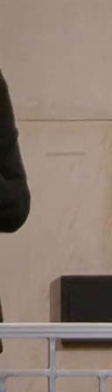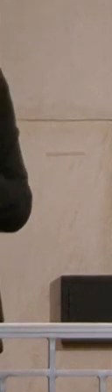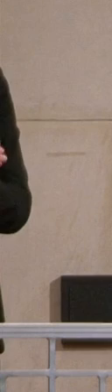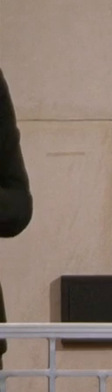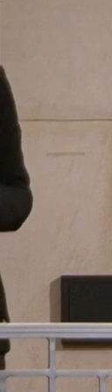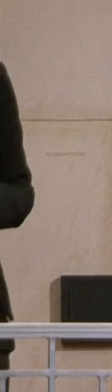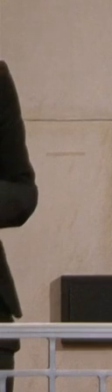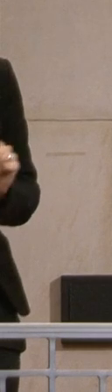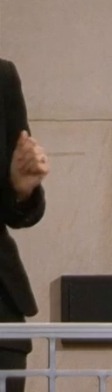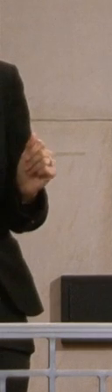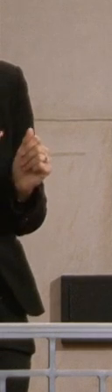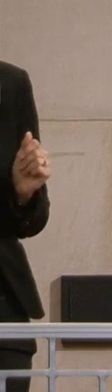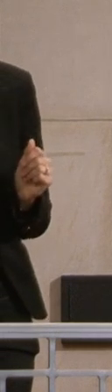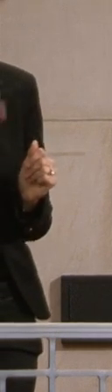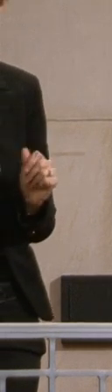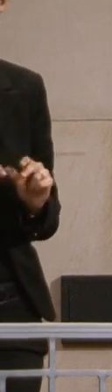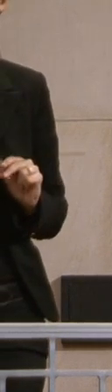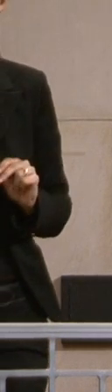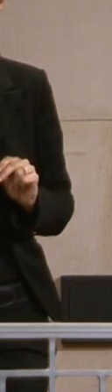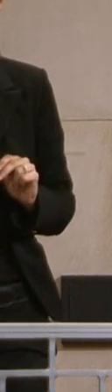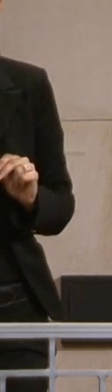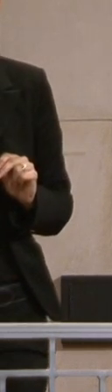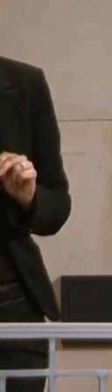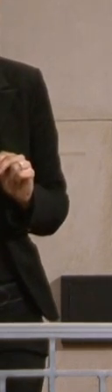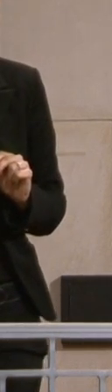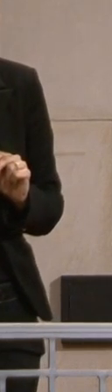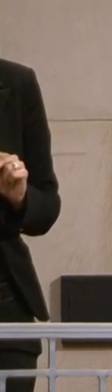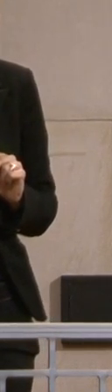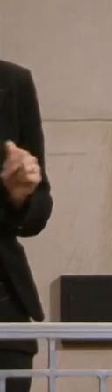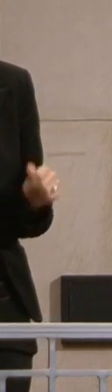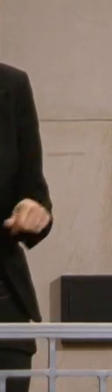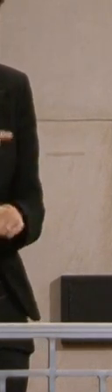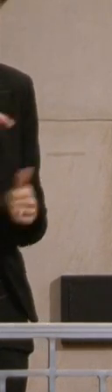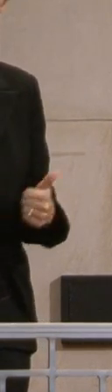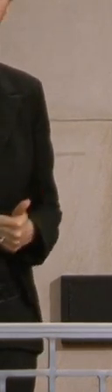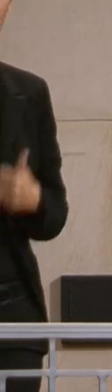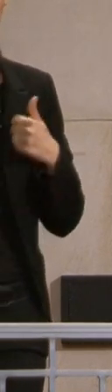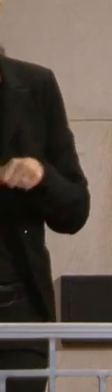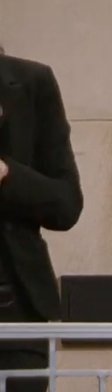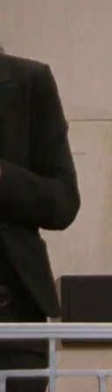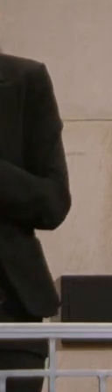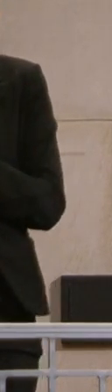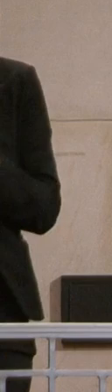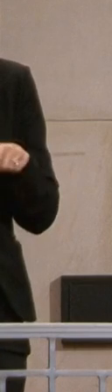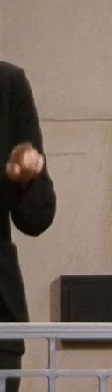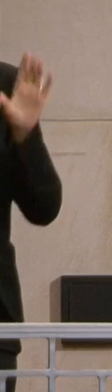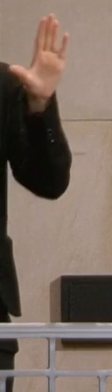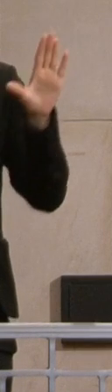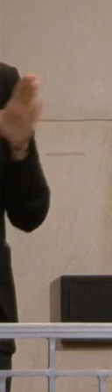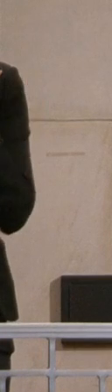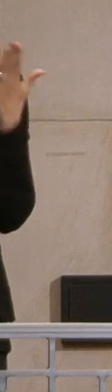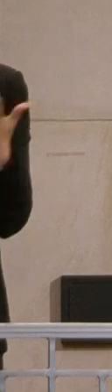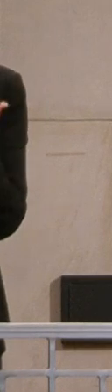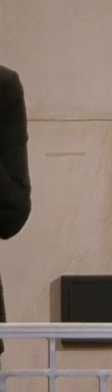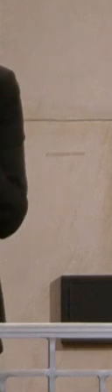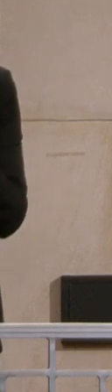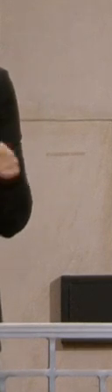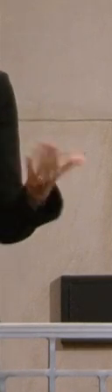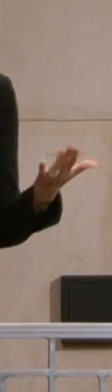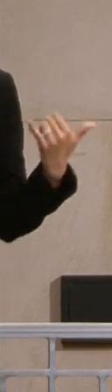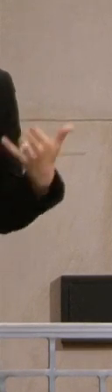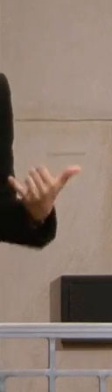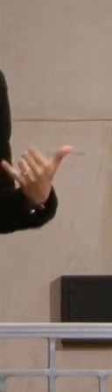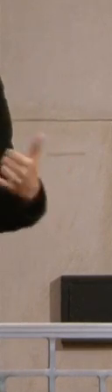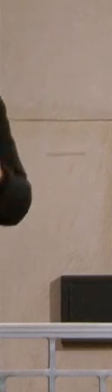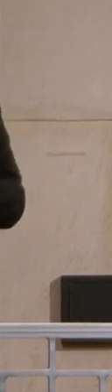how fortunate are we to be able to live and work in this time, right here, right now? How